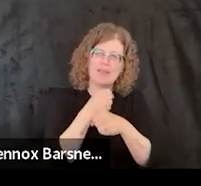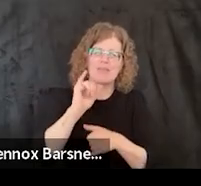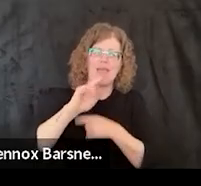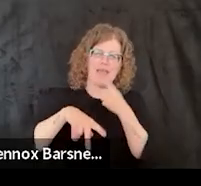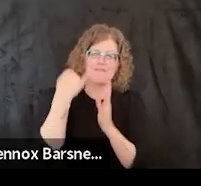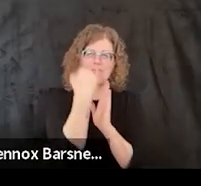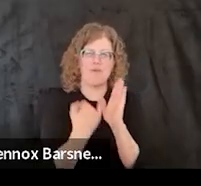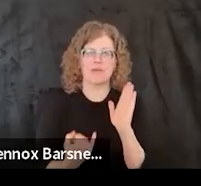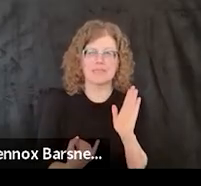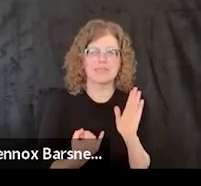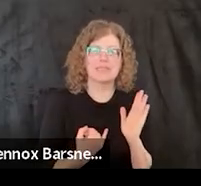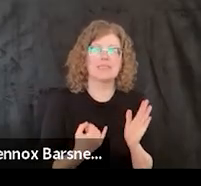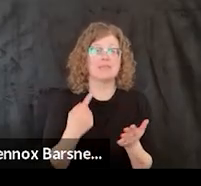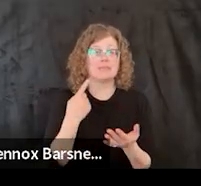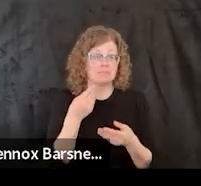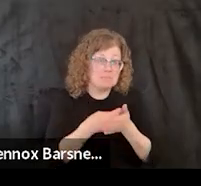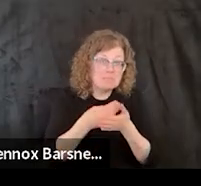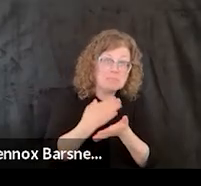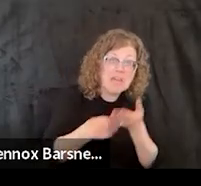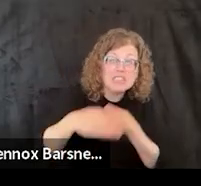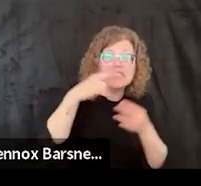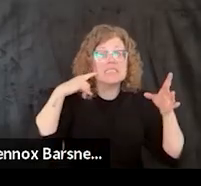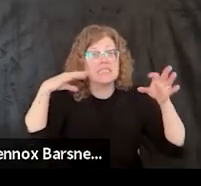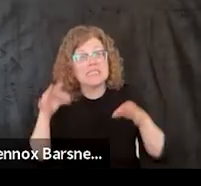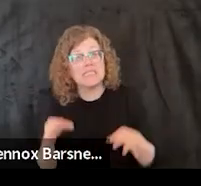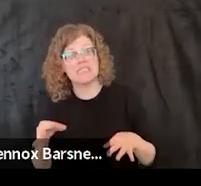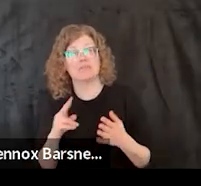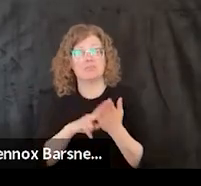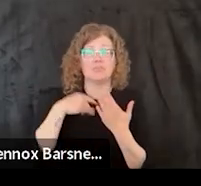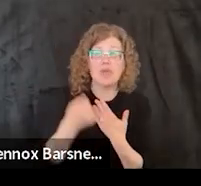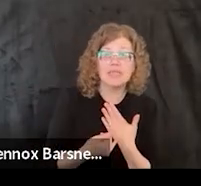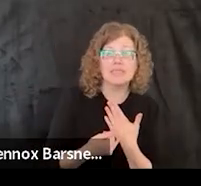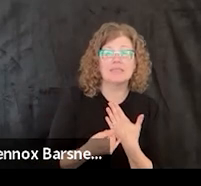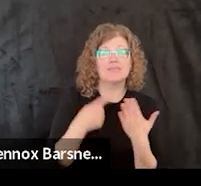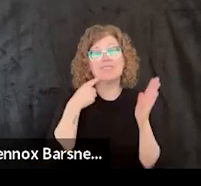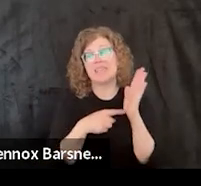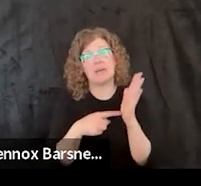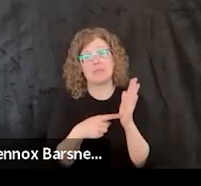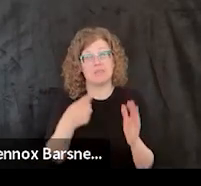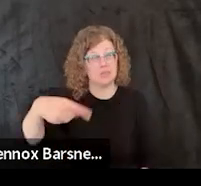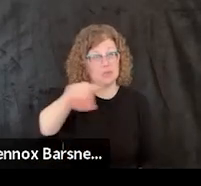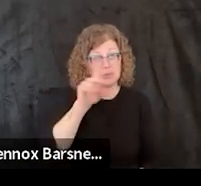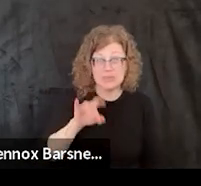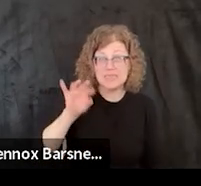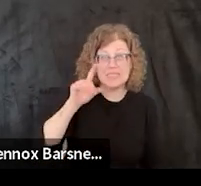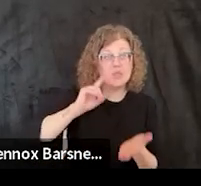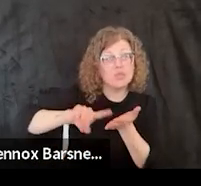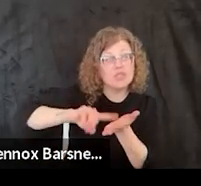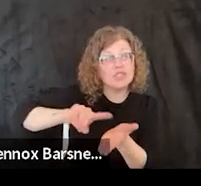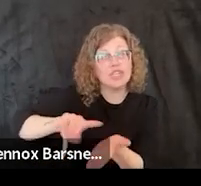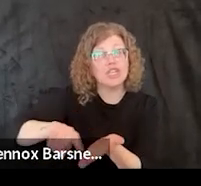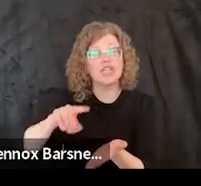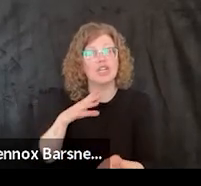details. For example, you might include research costs and screenshots